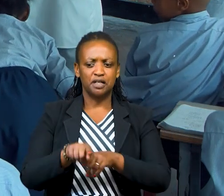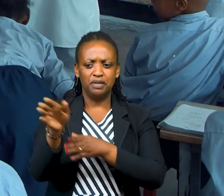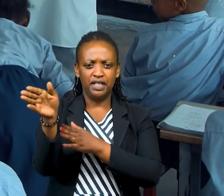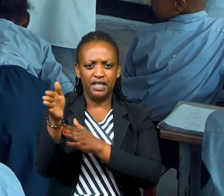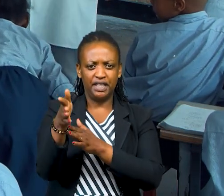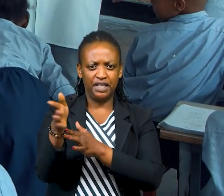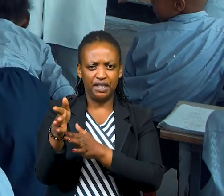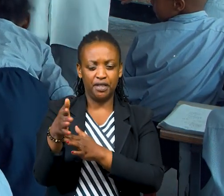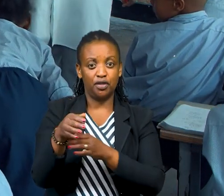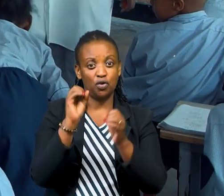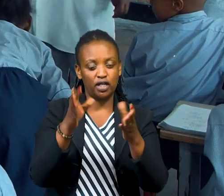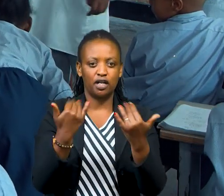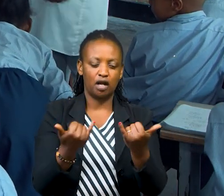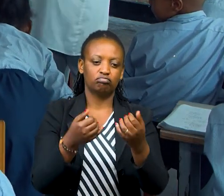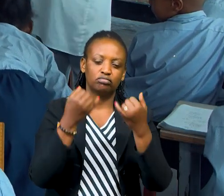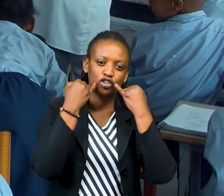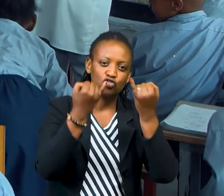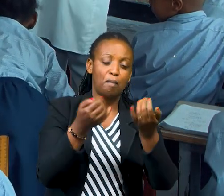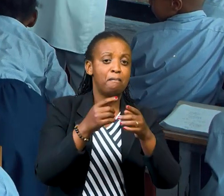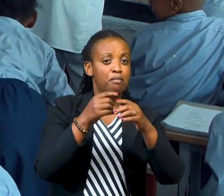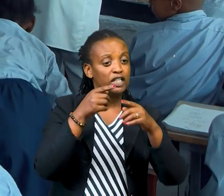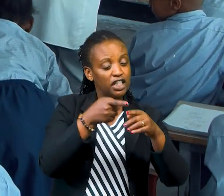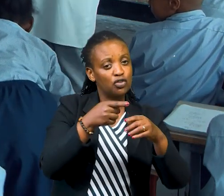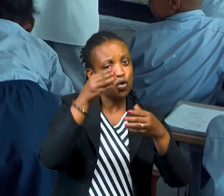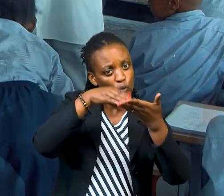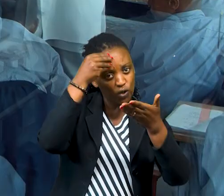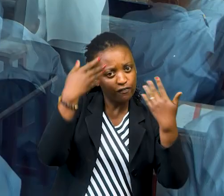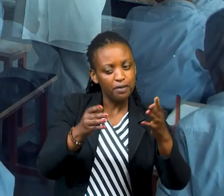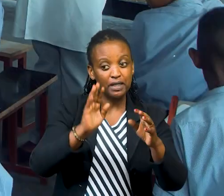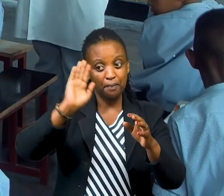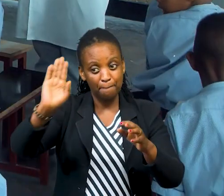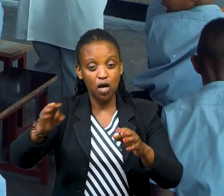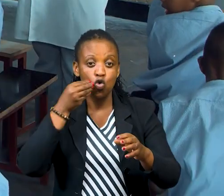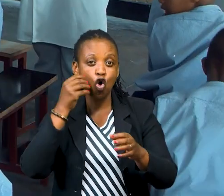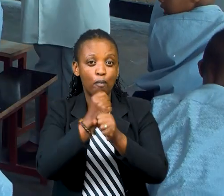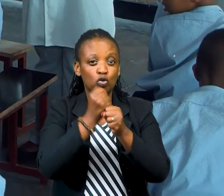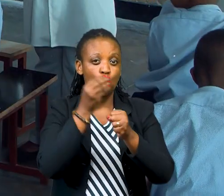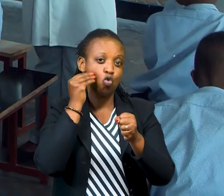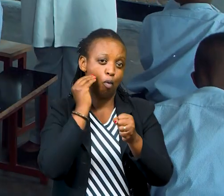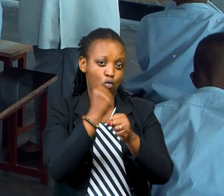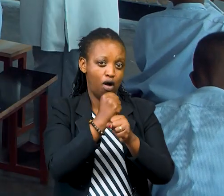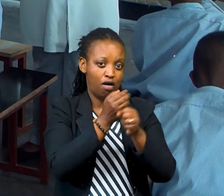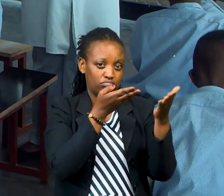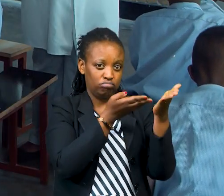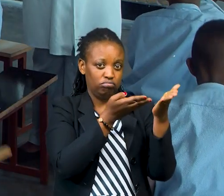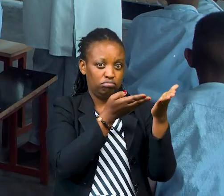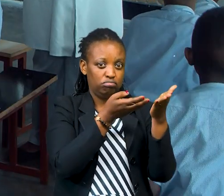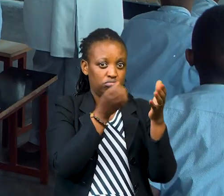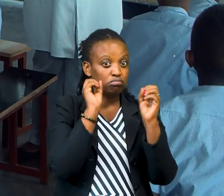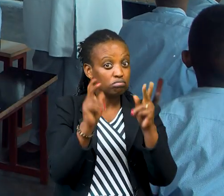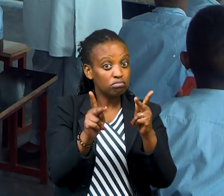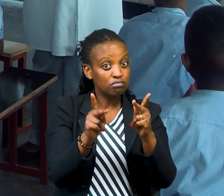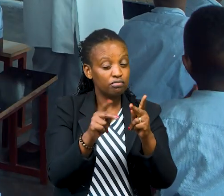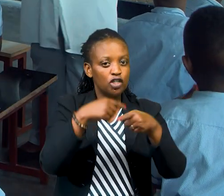A leaf, isn't it? So that's what we had for you. But I want you to go back home and do for me this homework, isn't